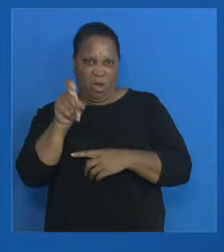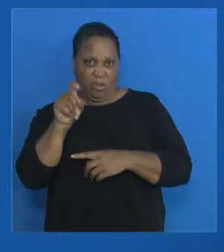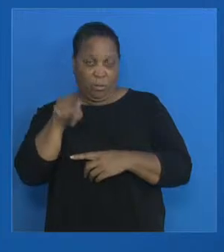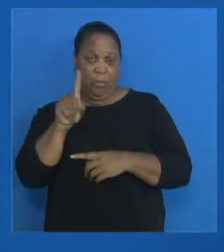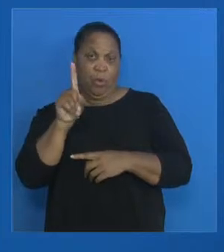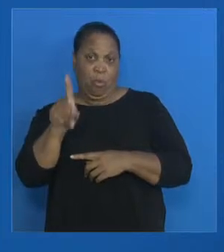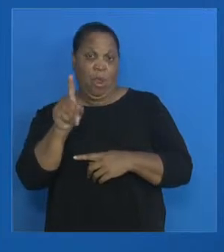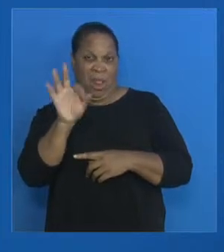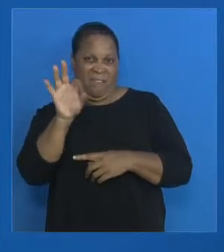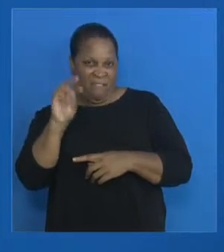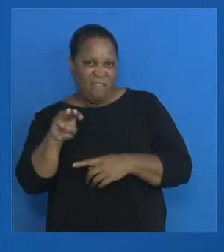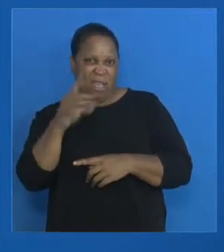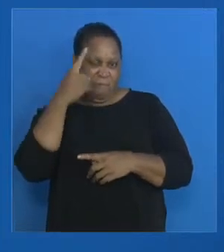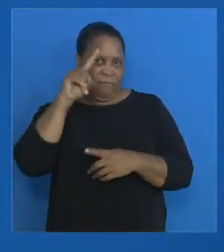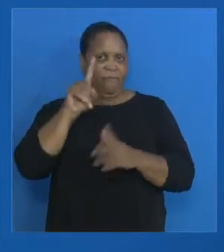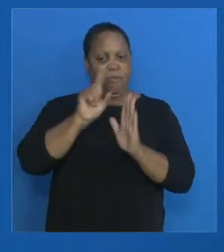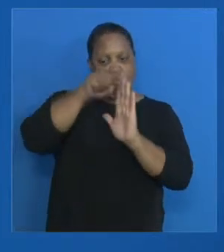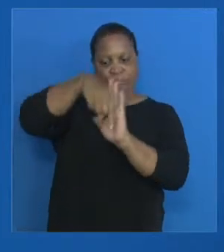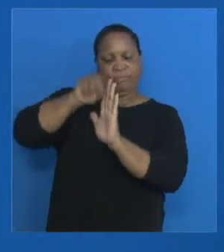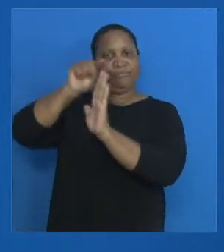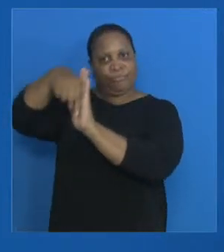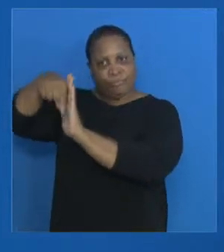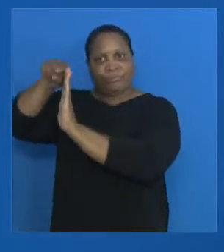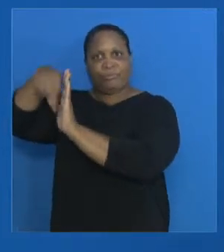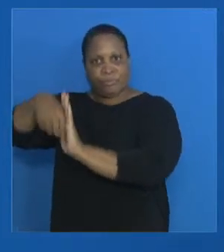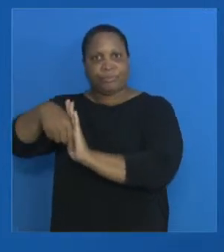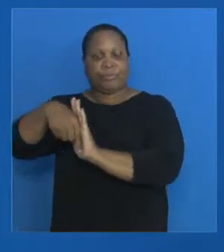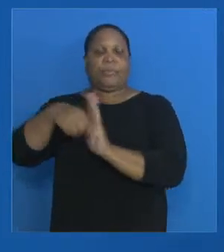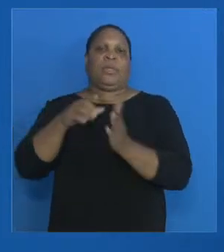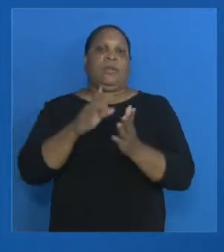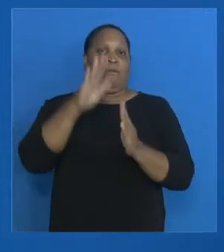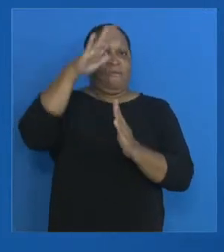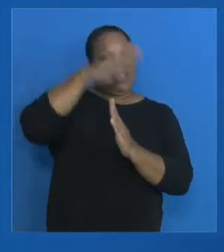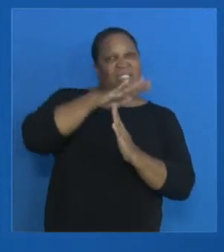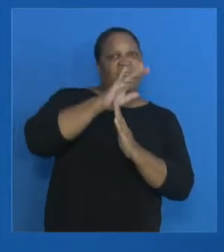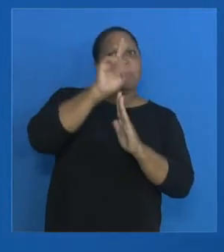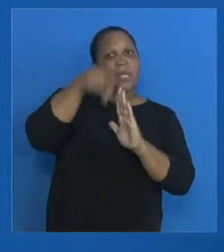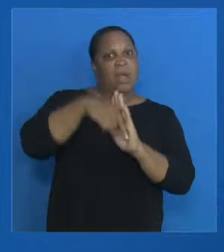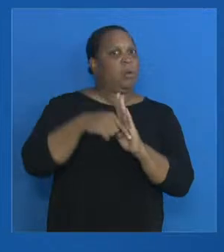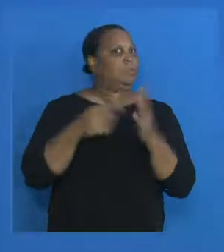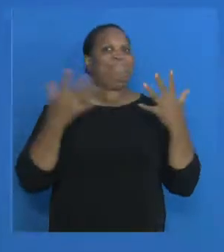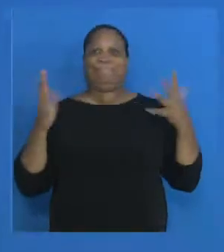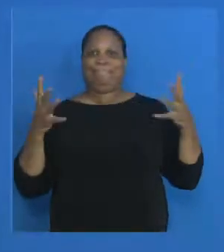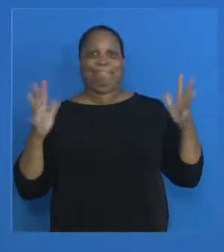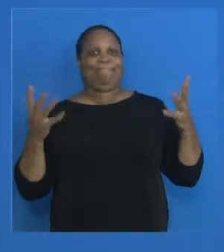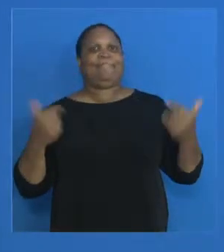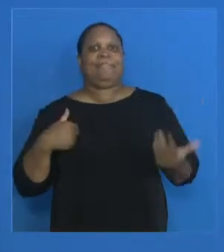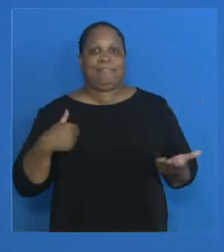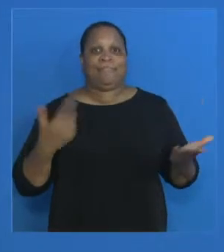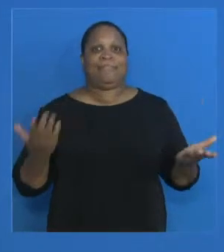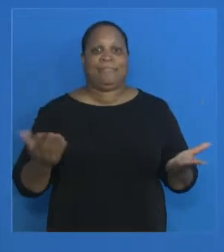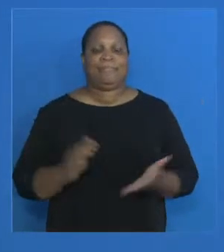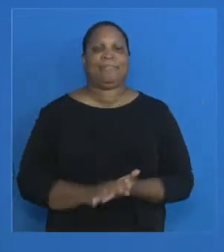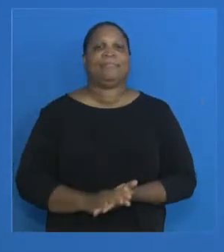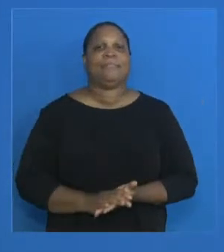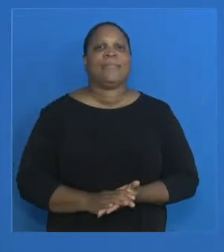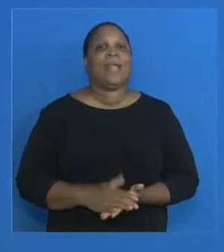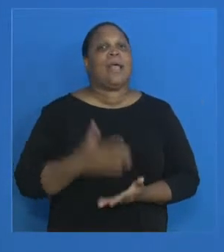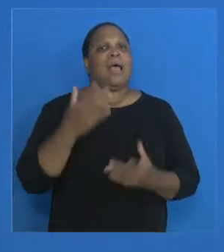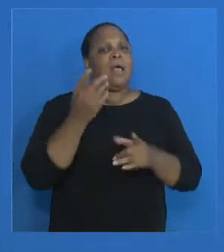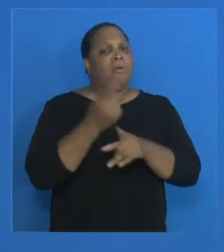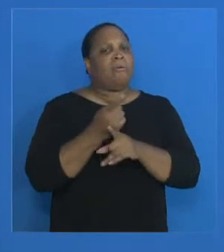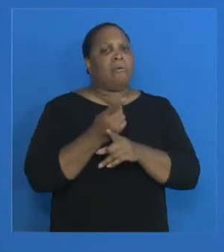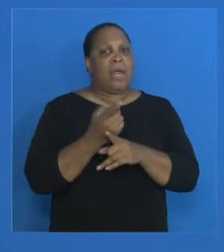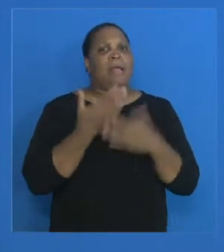news updates on the top of the hour and the bottom of the hour. That's all from me. All right, thank you, members of the media.